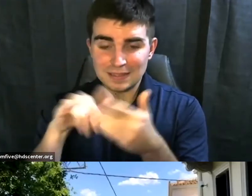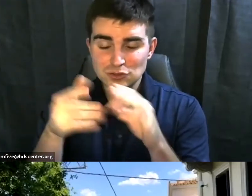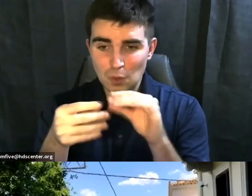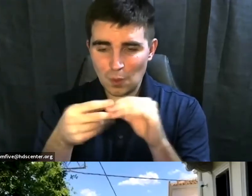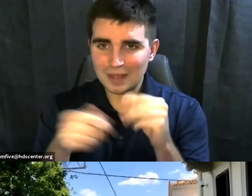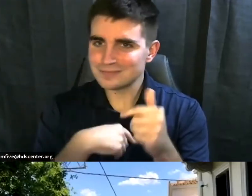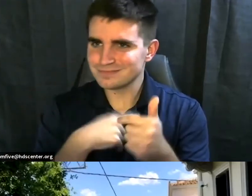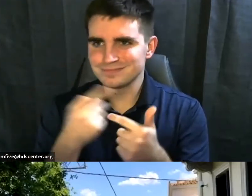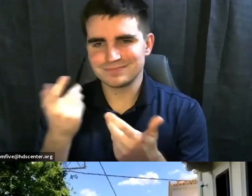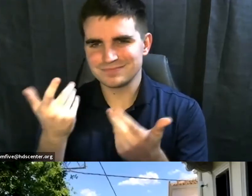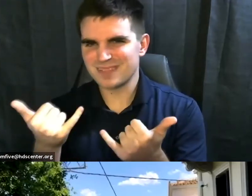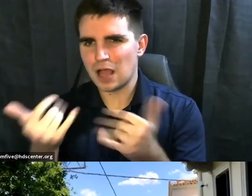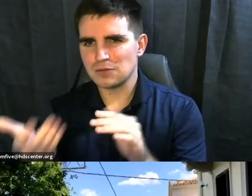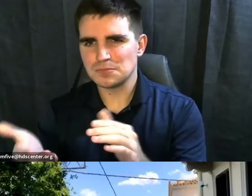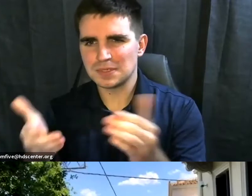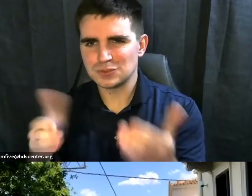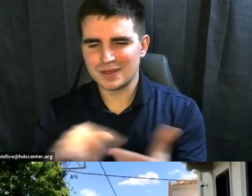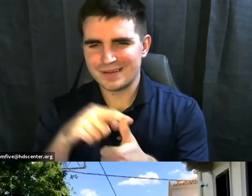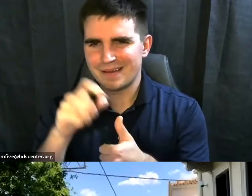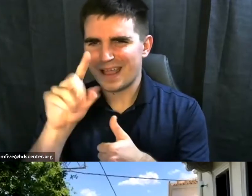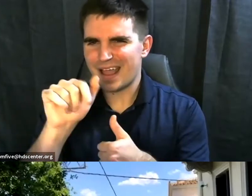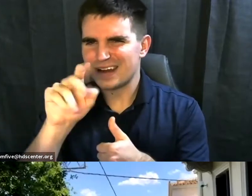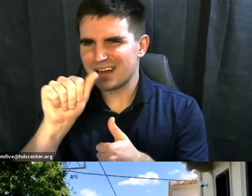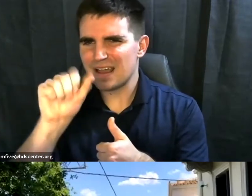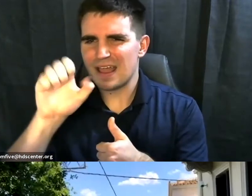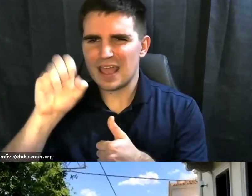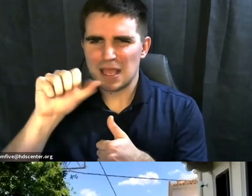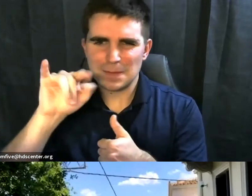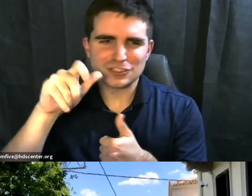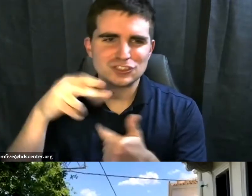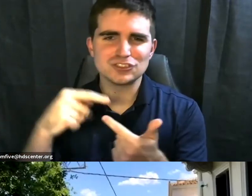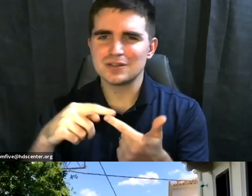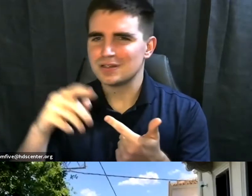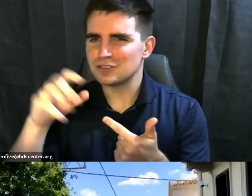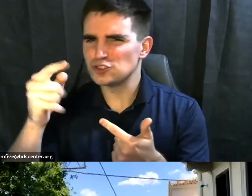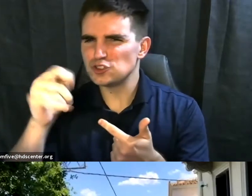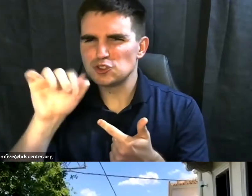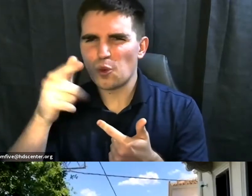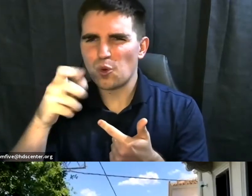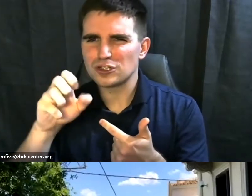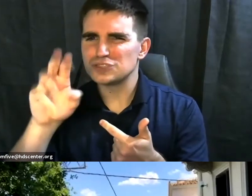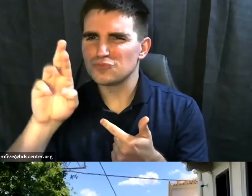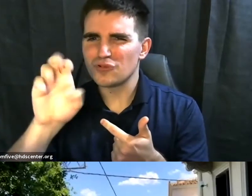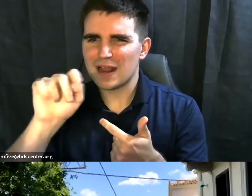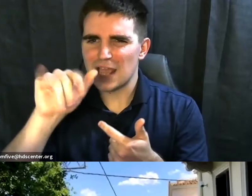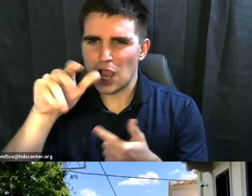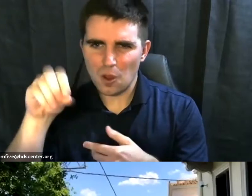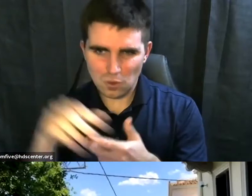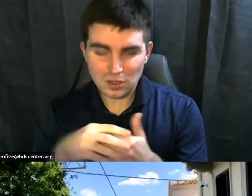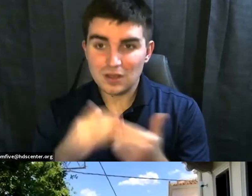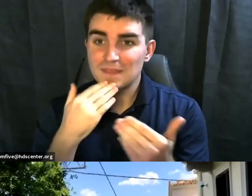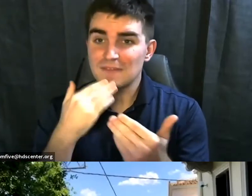Anish, David Latanza, and Ruth and George Brennio. Thankfully, though, we have records that were donated by